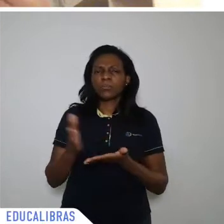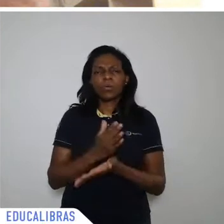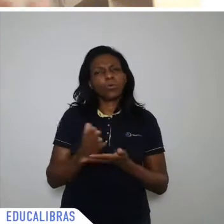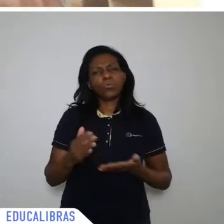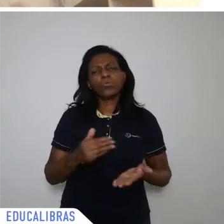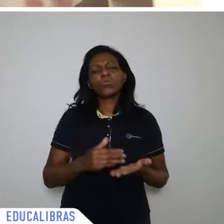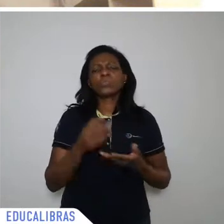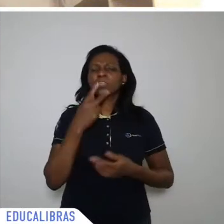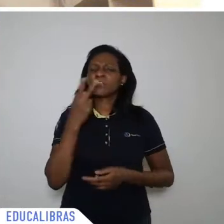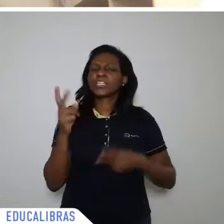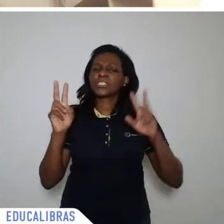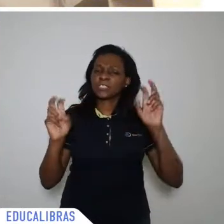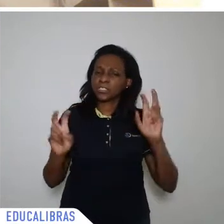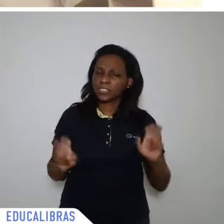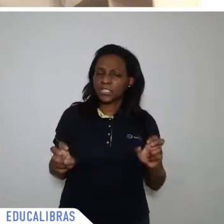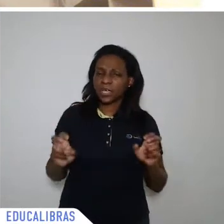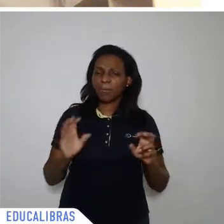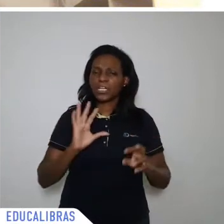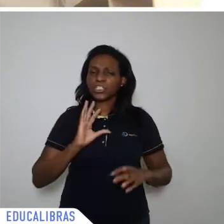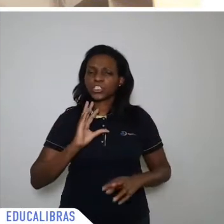of any book that